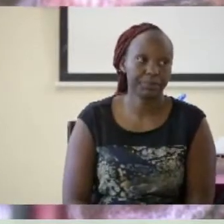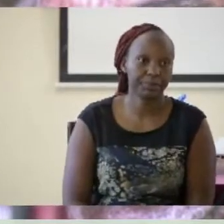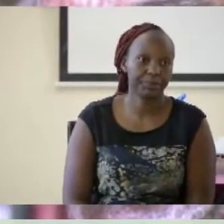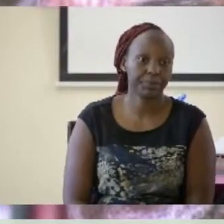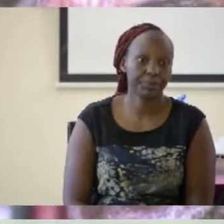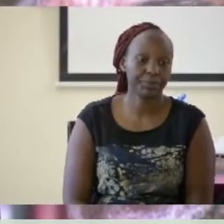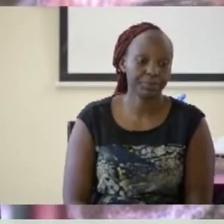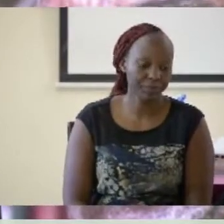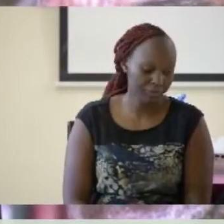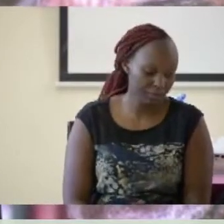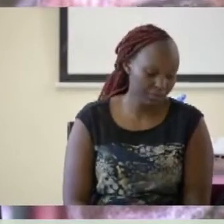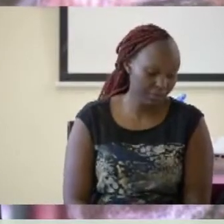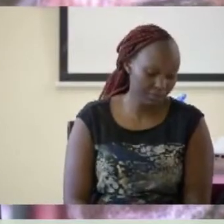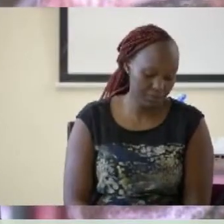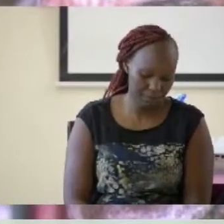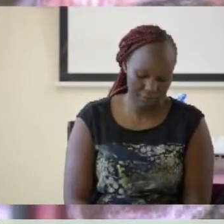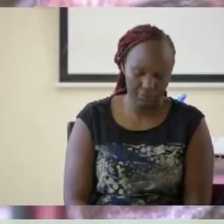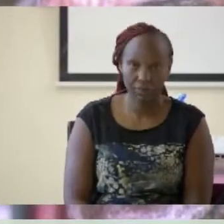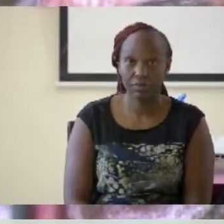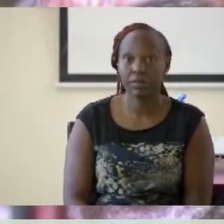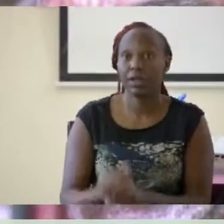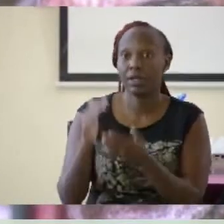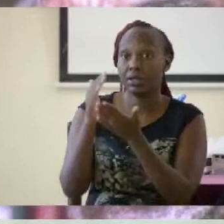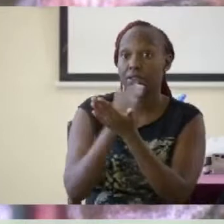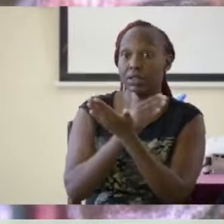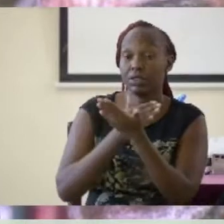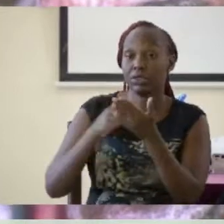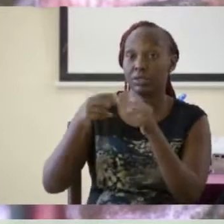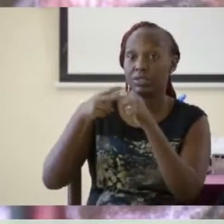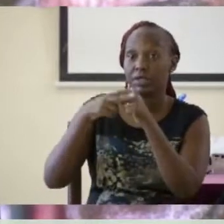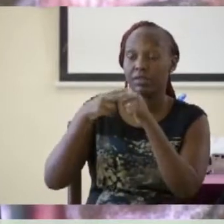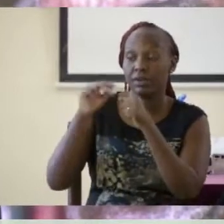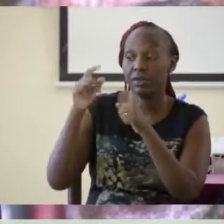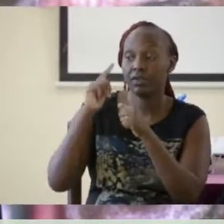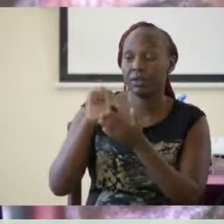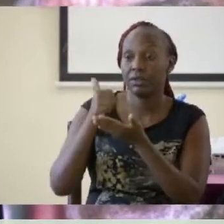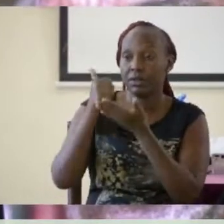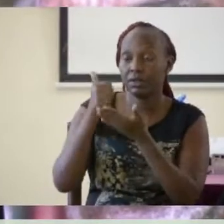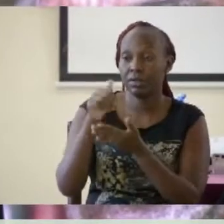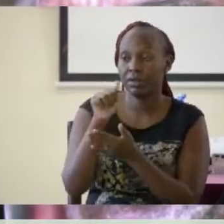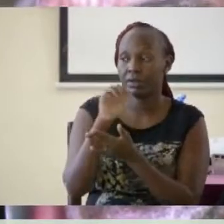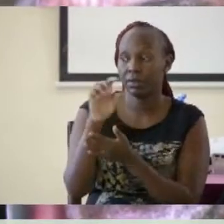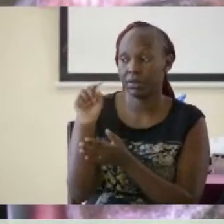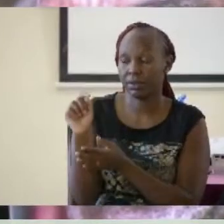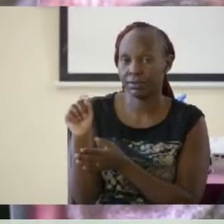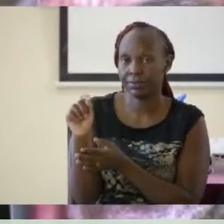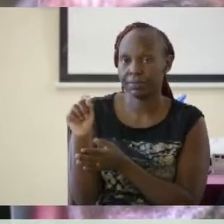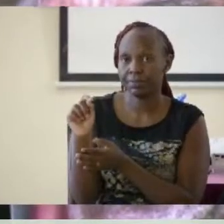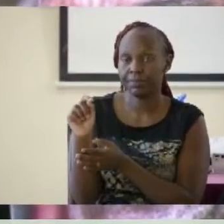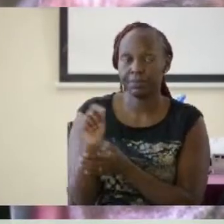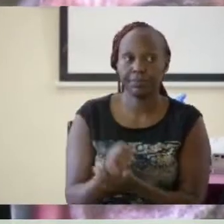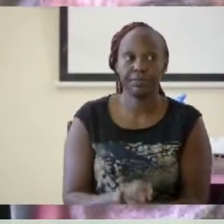And I want us to look at Section 7 of the Legal Aid Act.